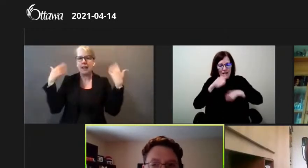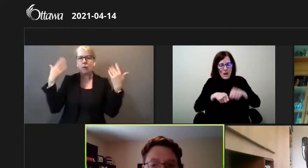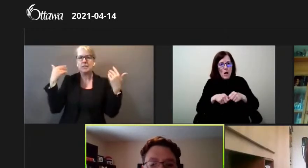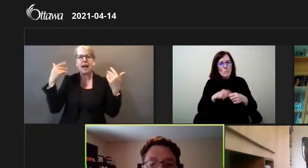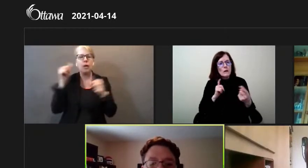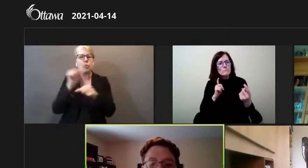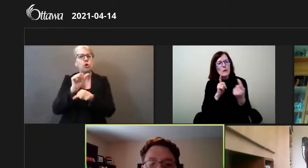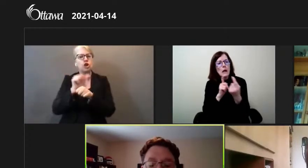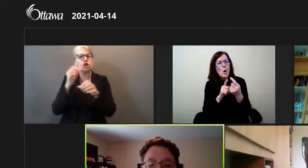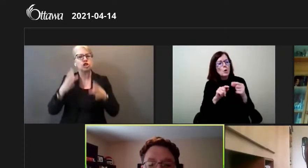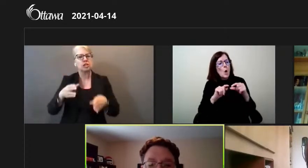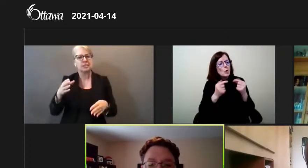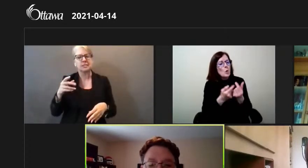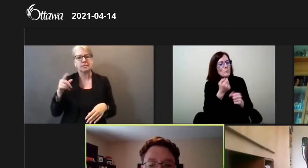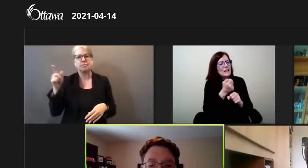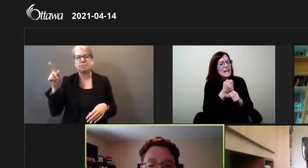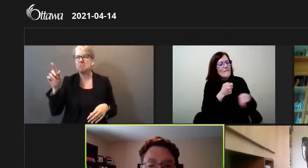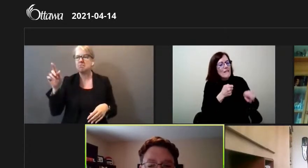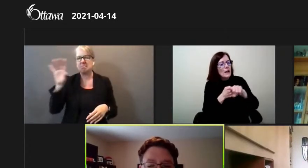of them